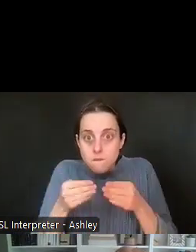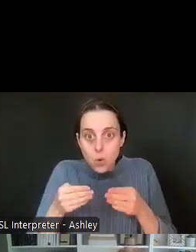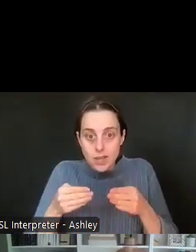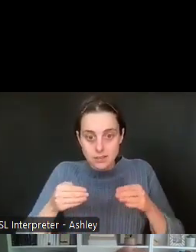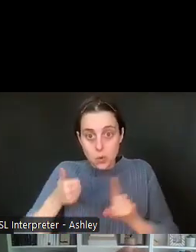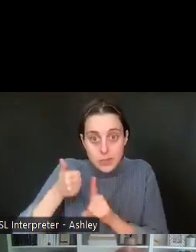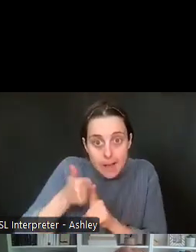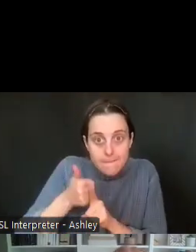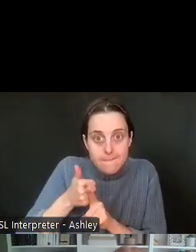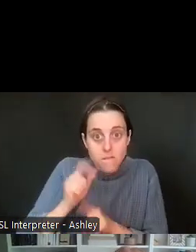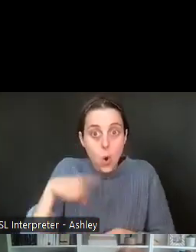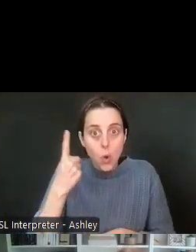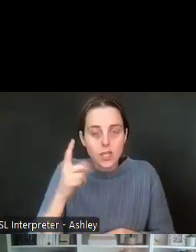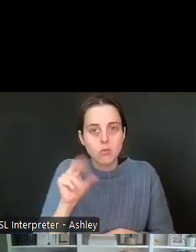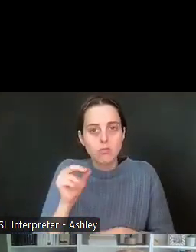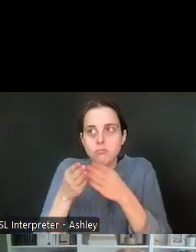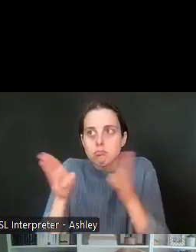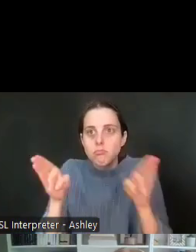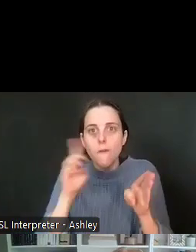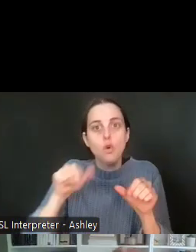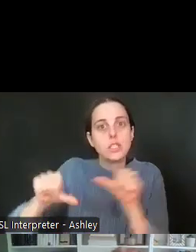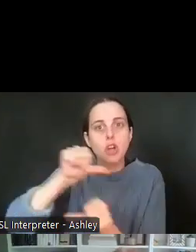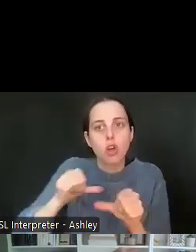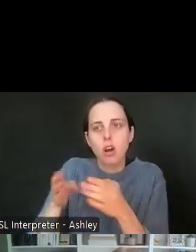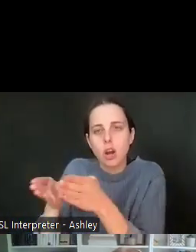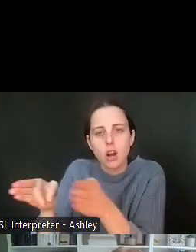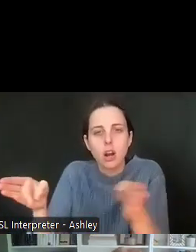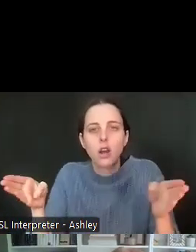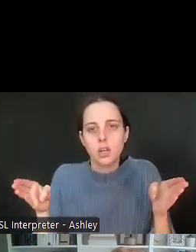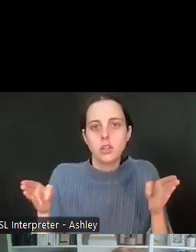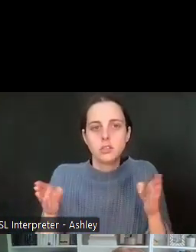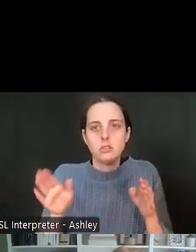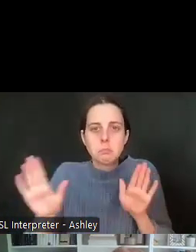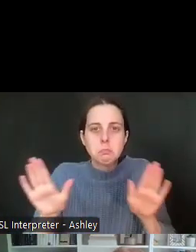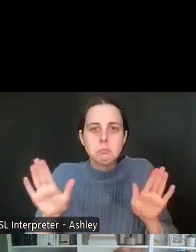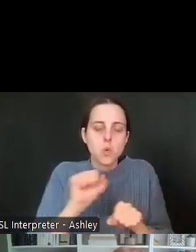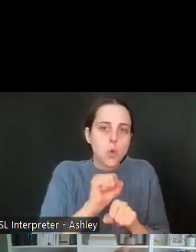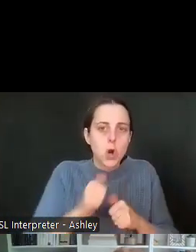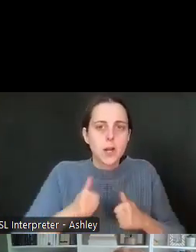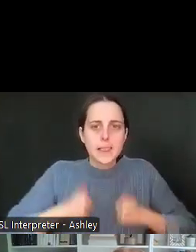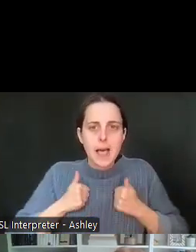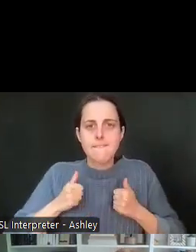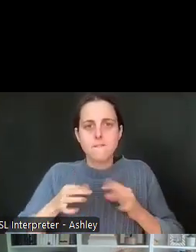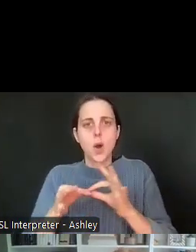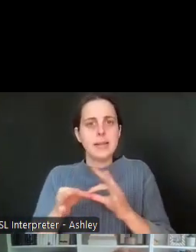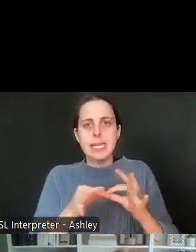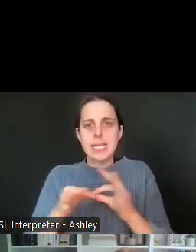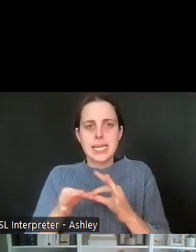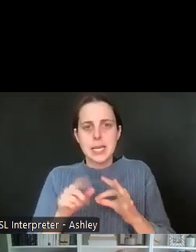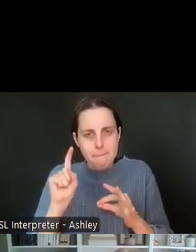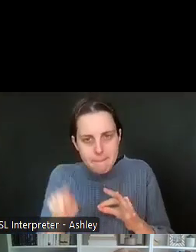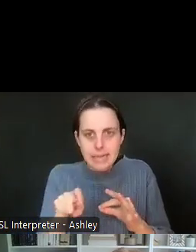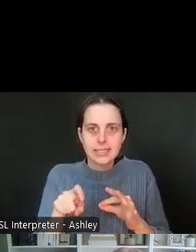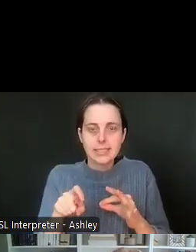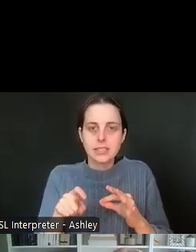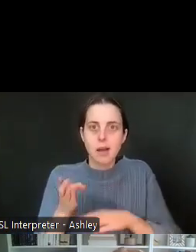talking about work-life harmony for each other. And so we've got to understand exactly what is the culture, what is